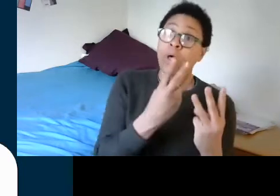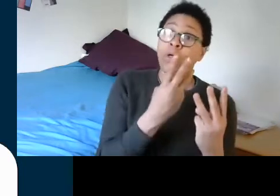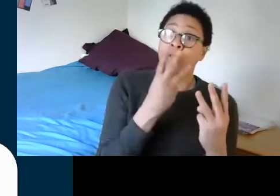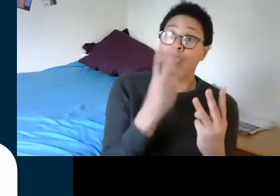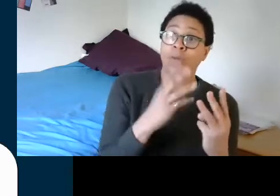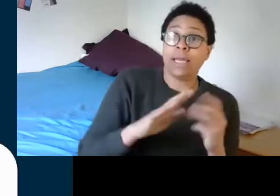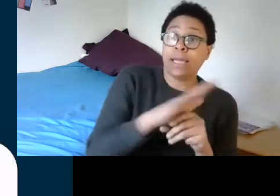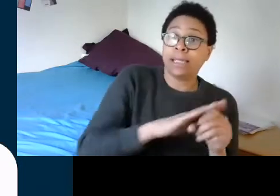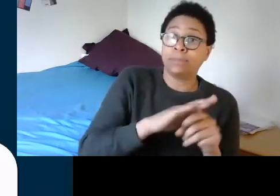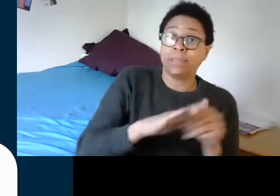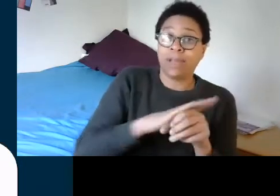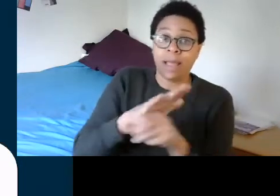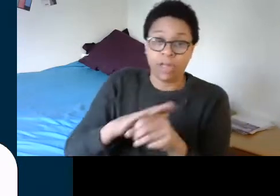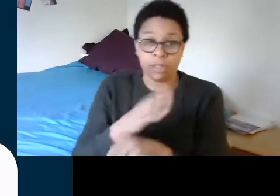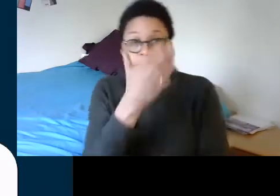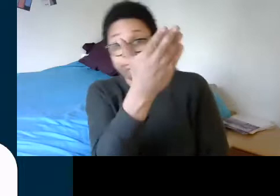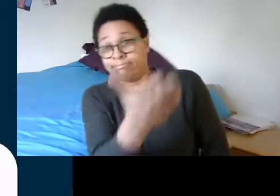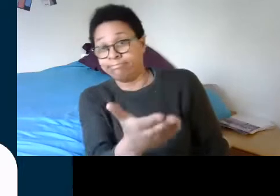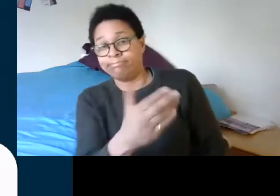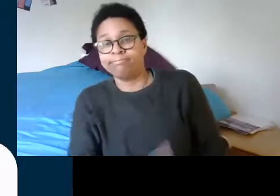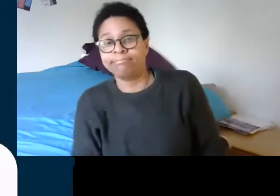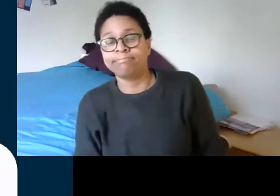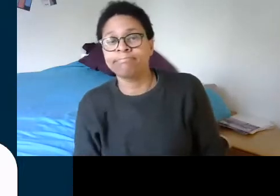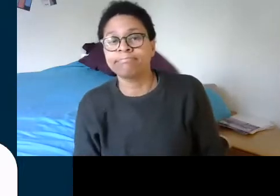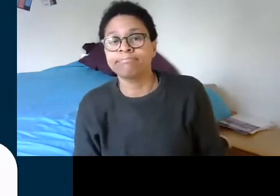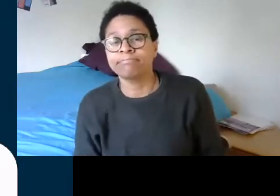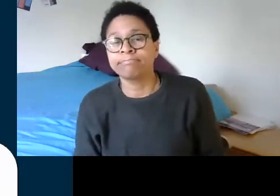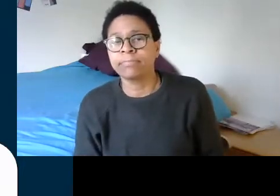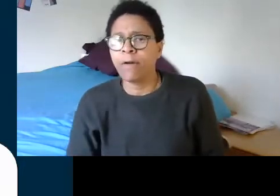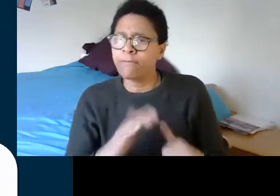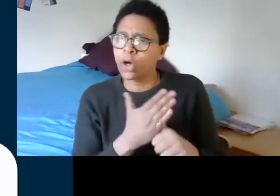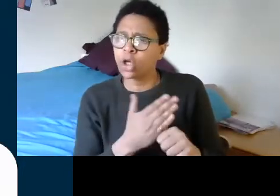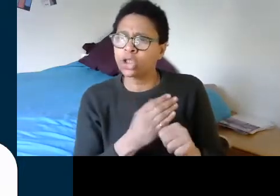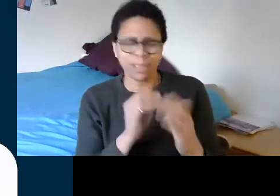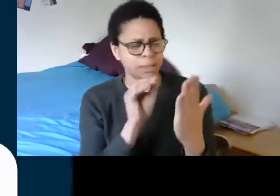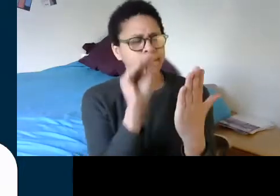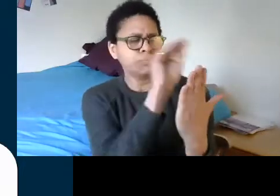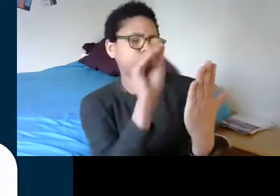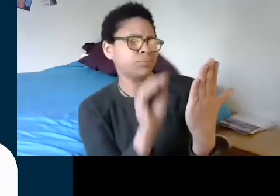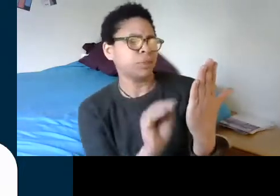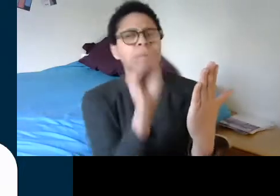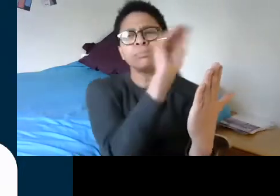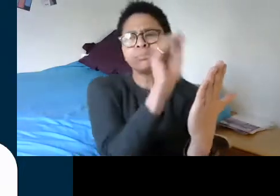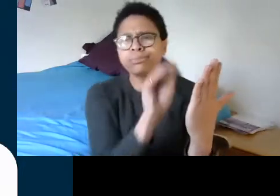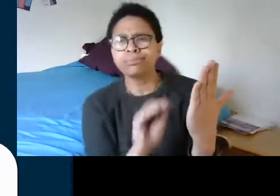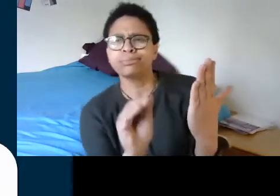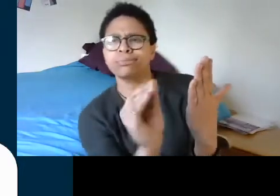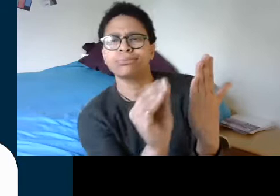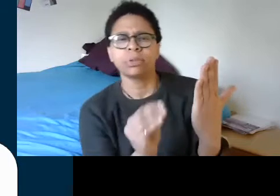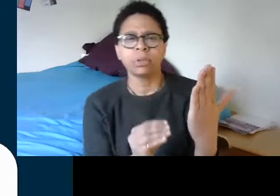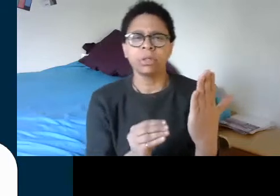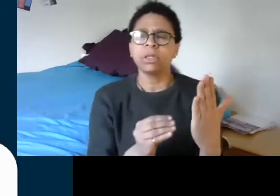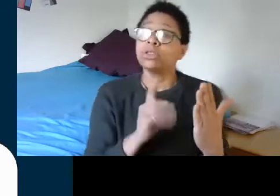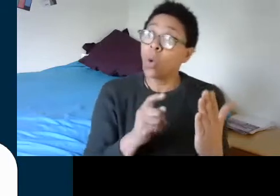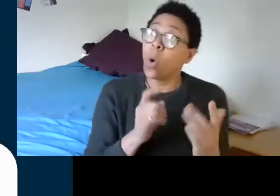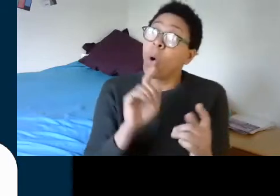slide. First of all, decorating and interacting, looking at ways in which books were designed to be interacted with beyond